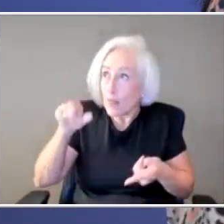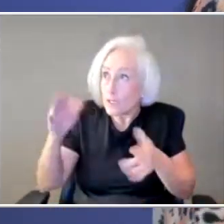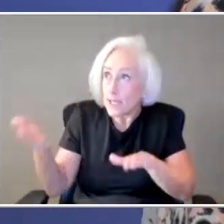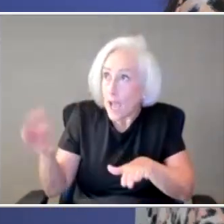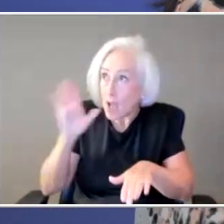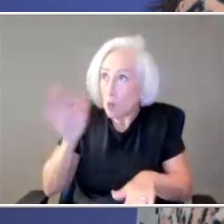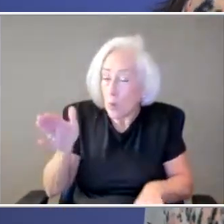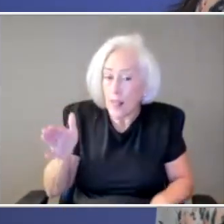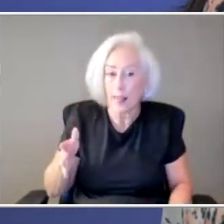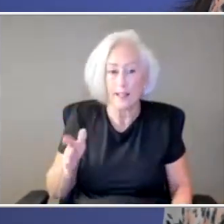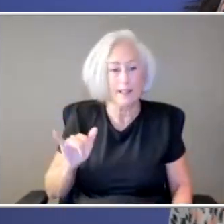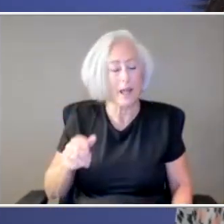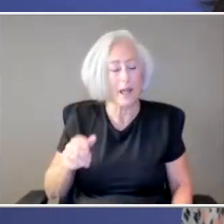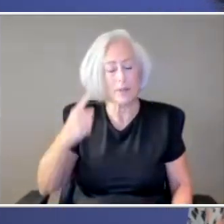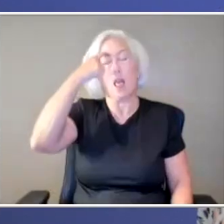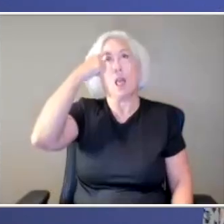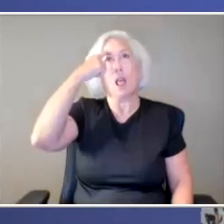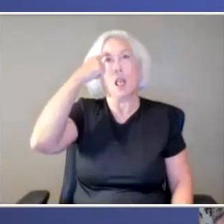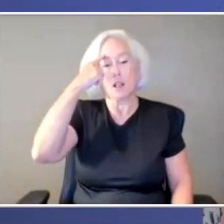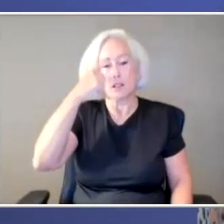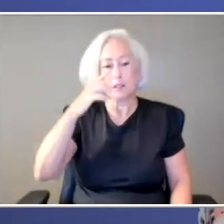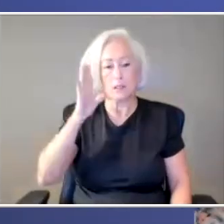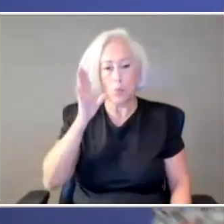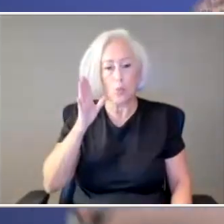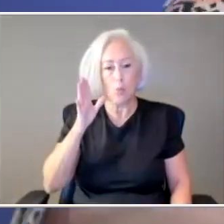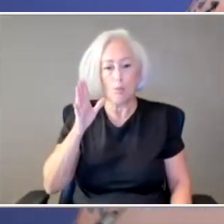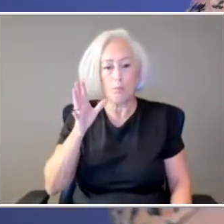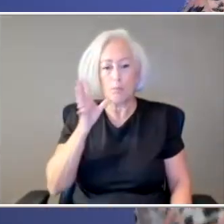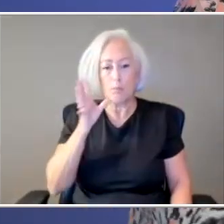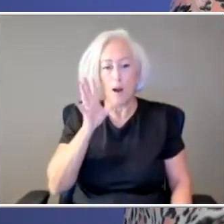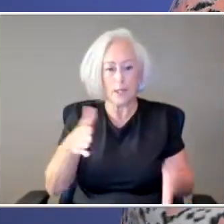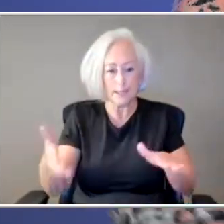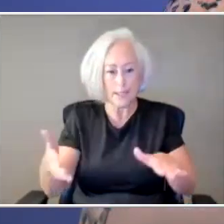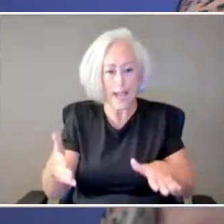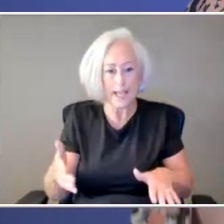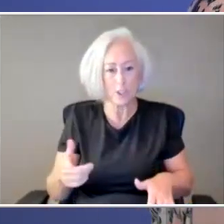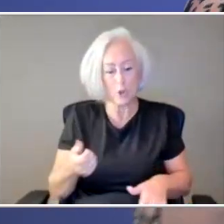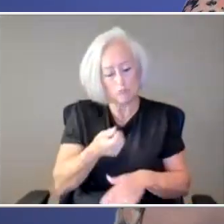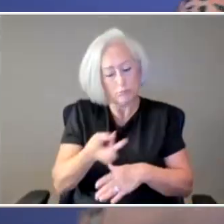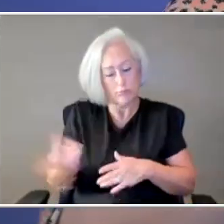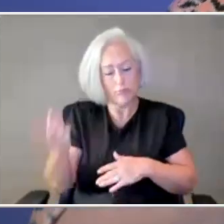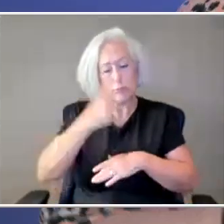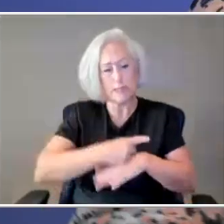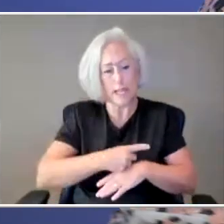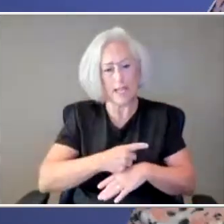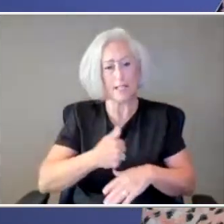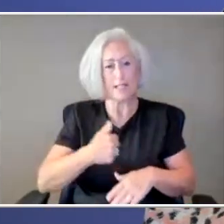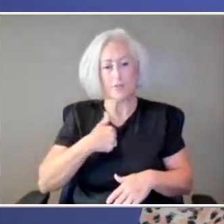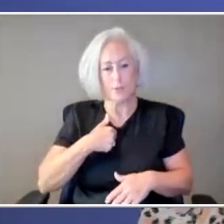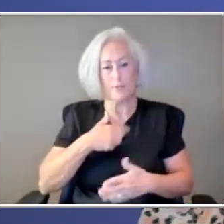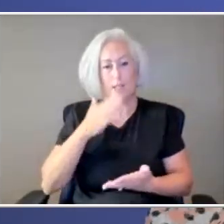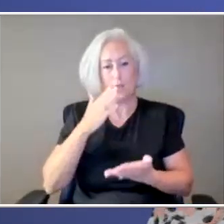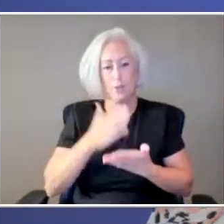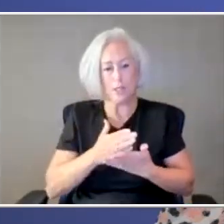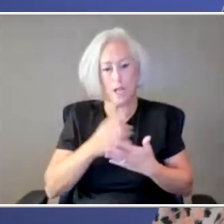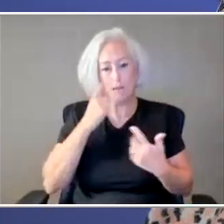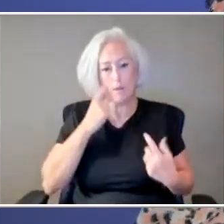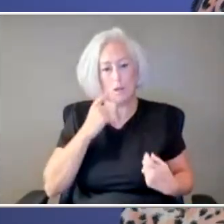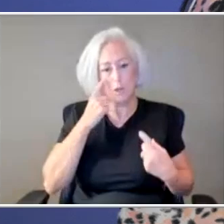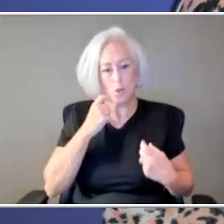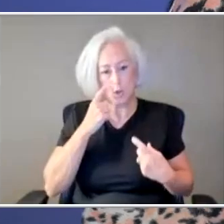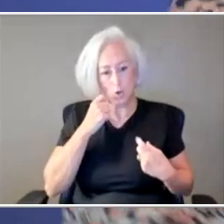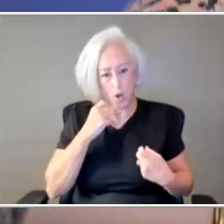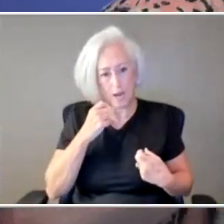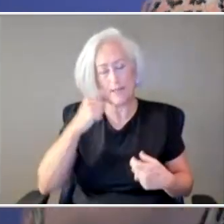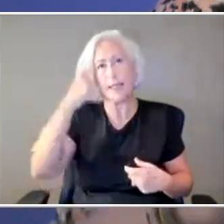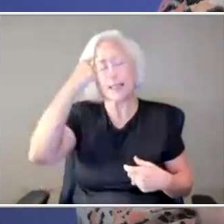thought I had, was like, oh my gosh, I'm gonna lose my mom. And it took me a few days to like stop the tearing, and like it was stage 2, and